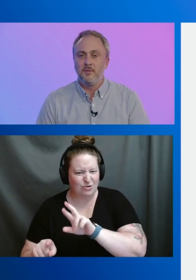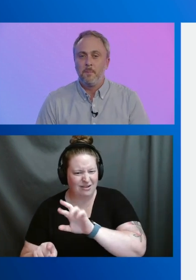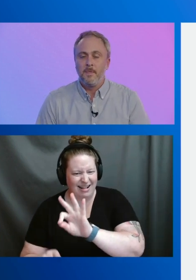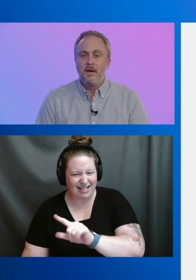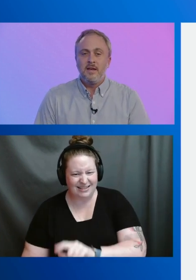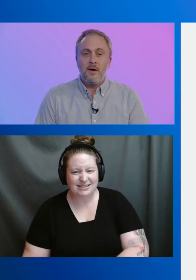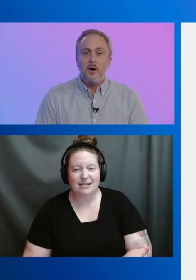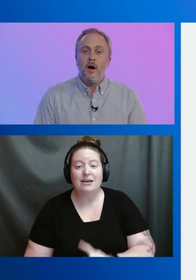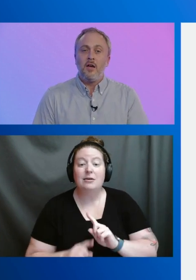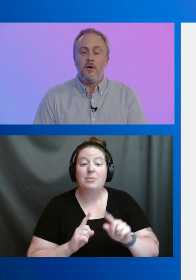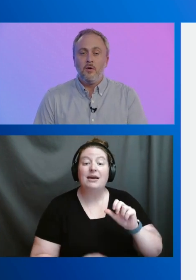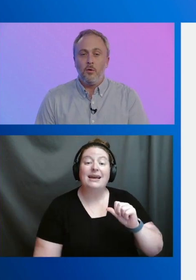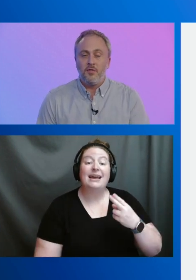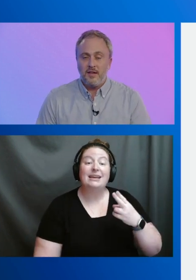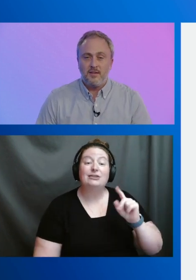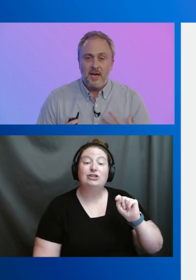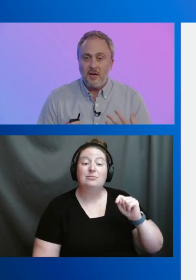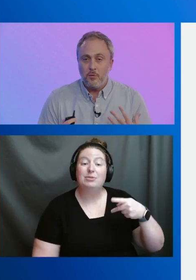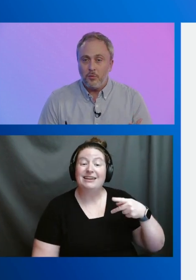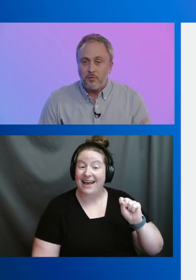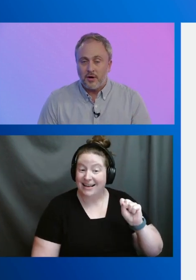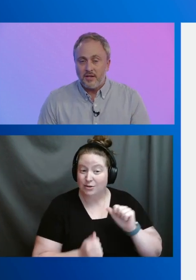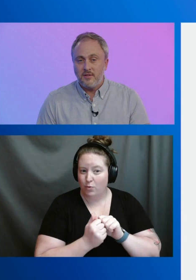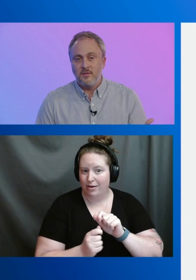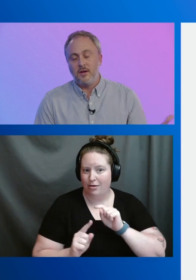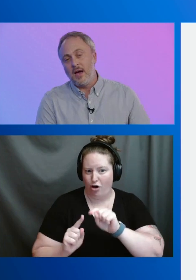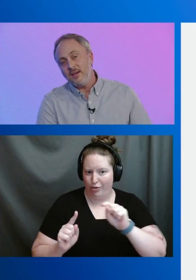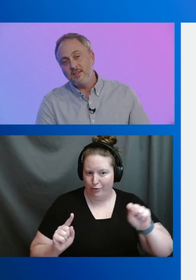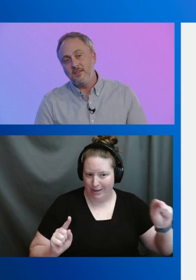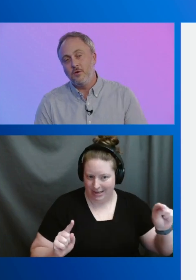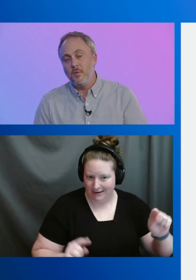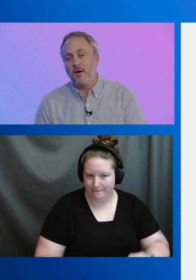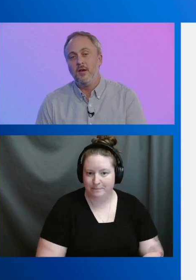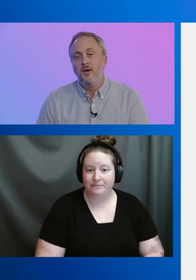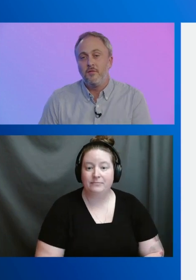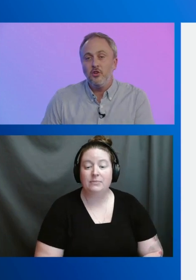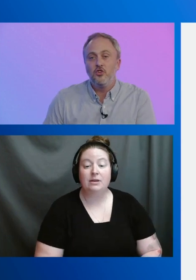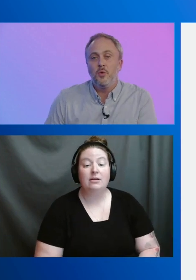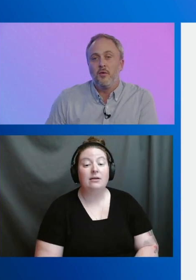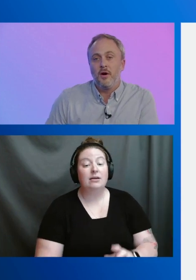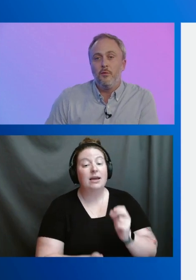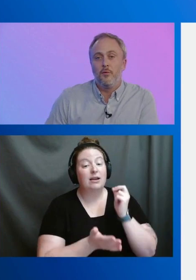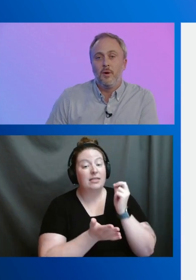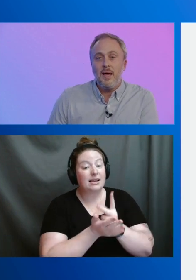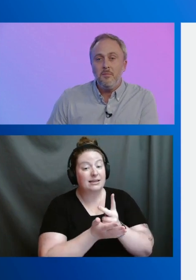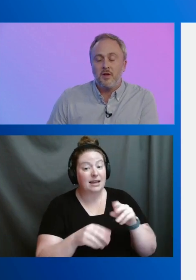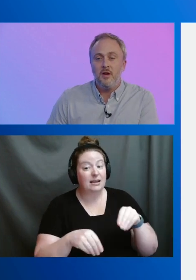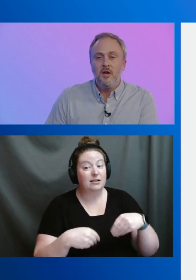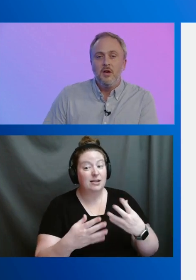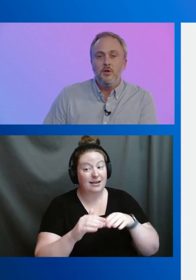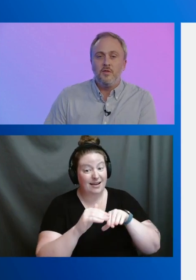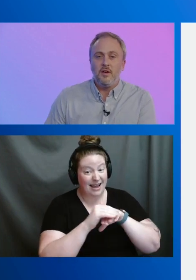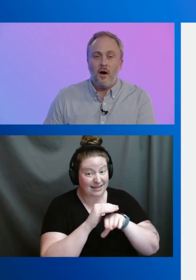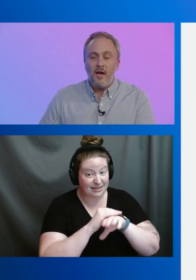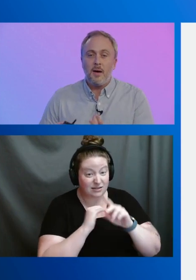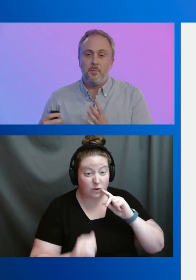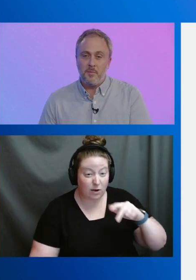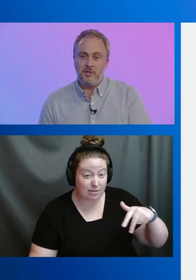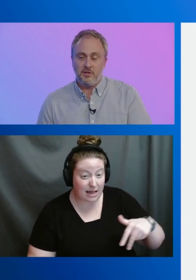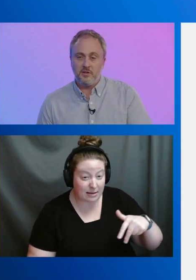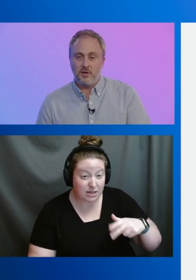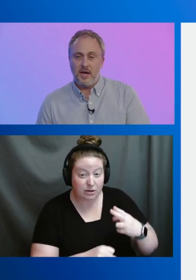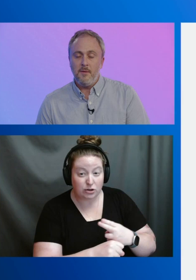of these. Now, I can authenticate and authorize access to my function URL for Lambda using